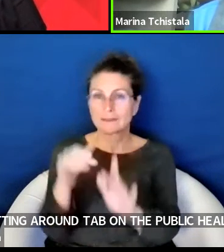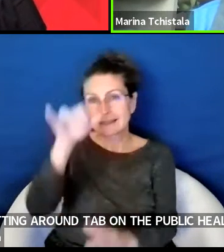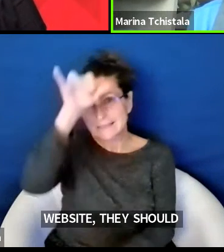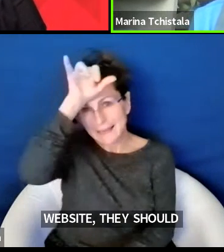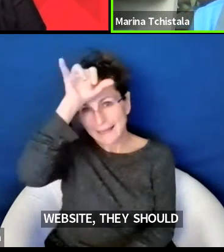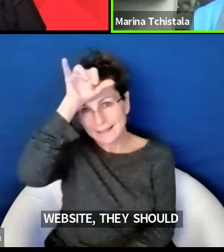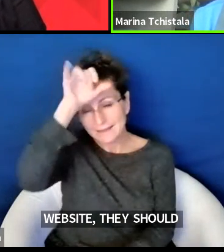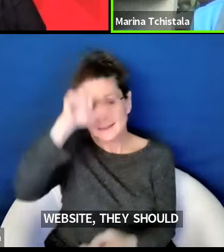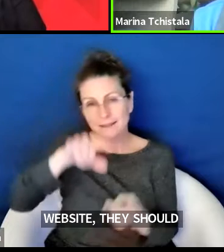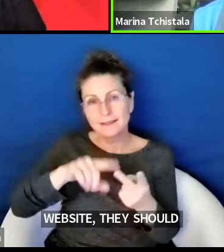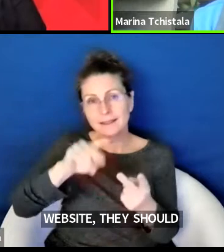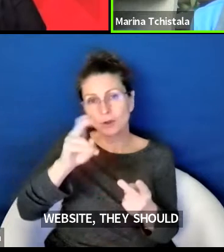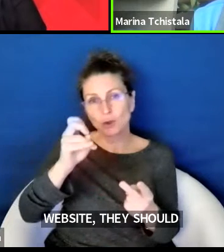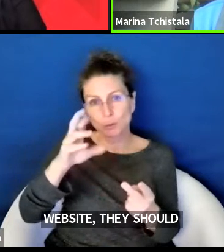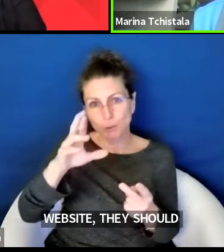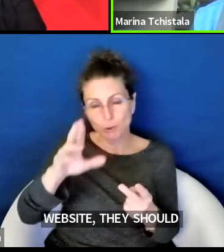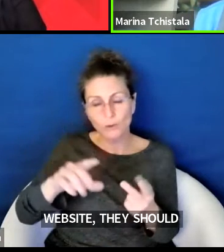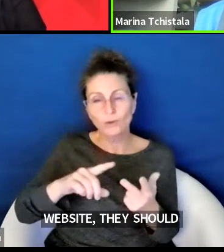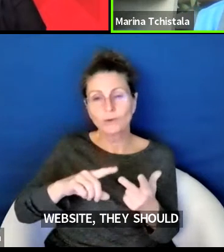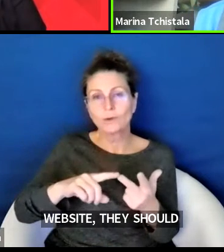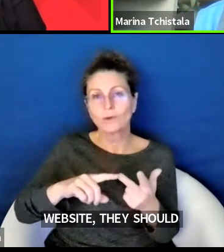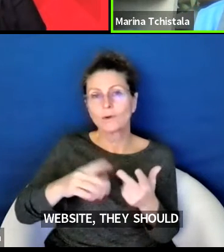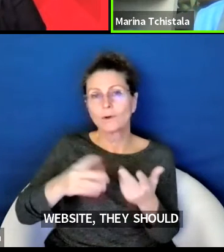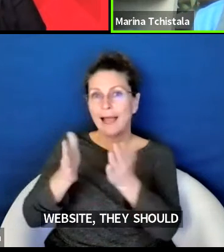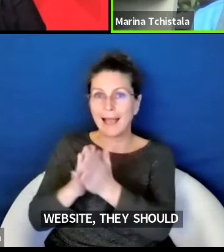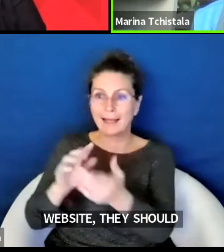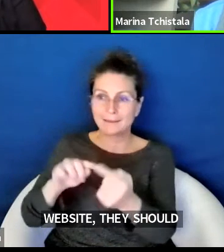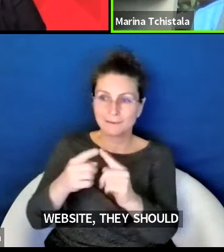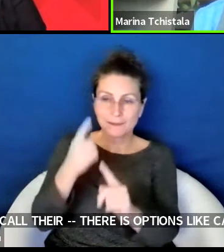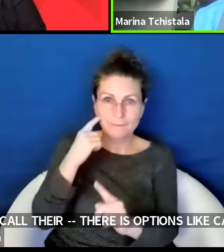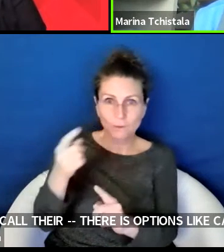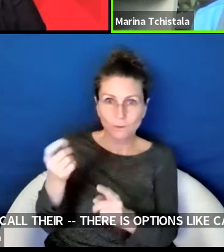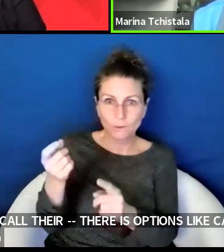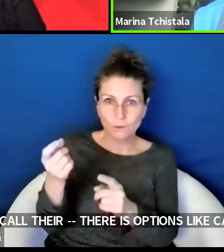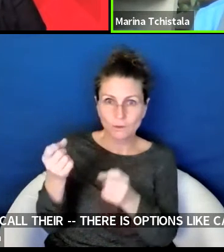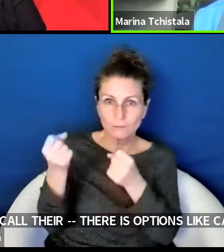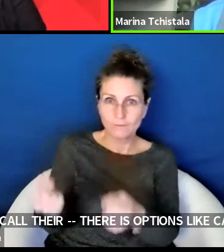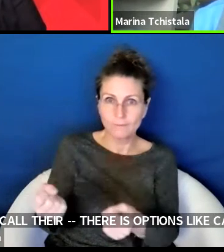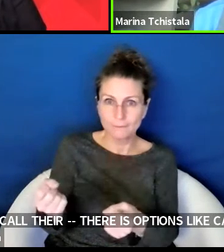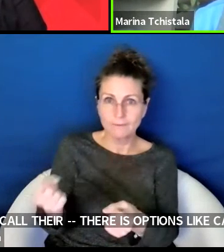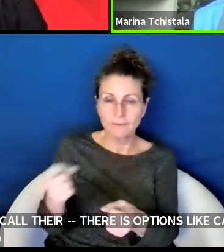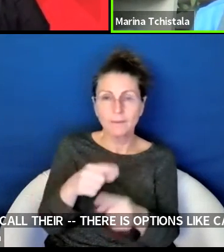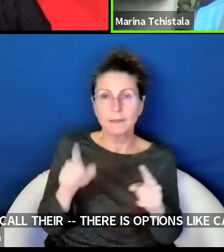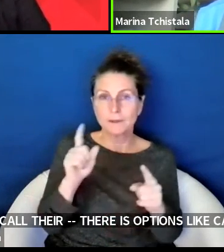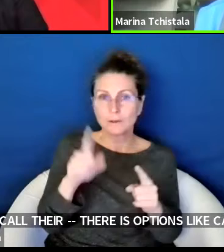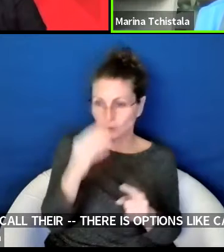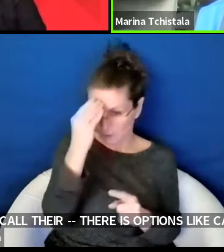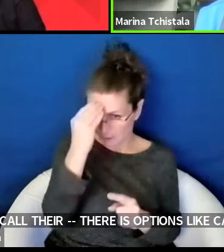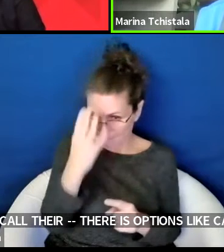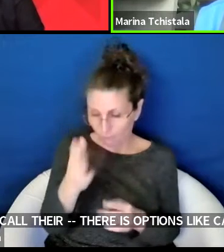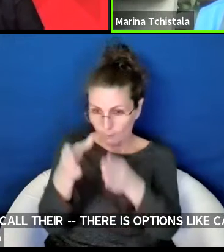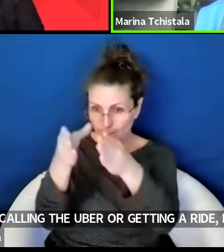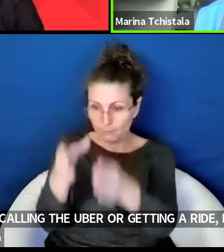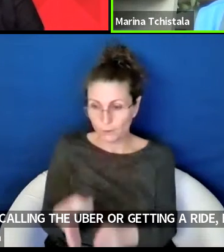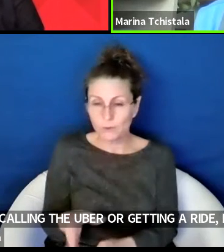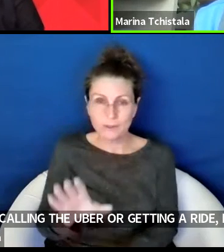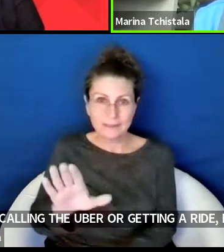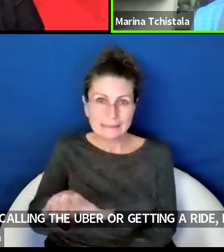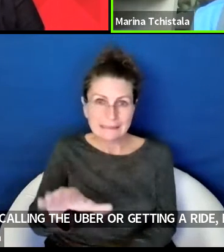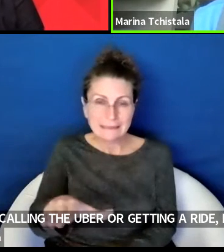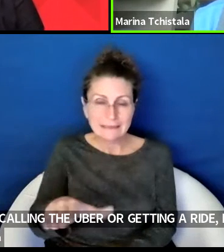the Uber or getting a ride, but they should notify the person that they